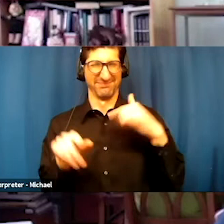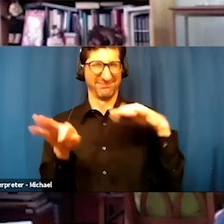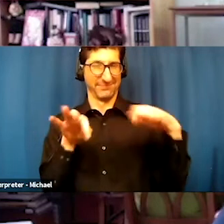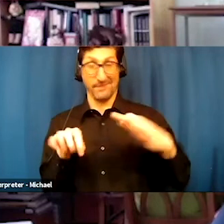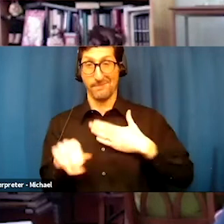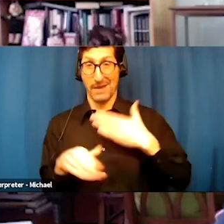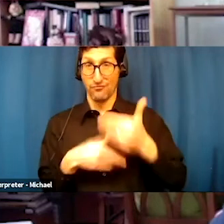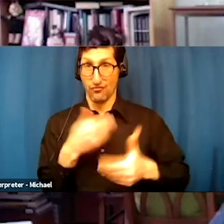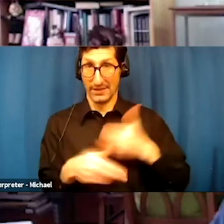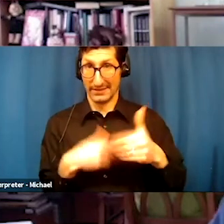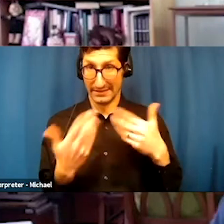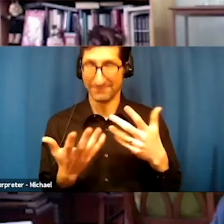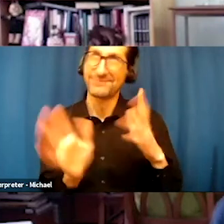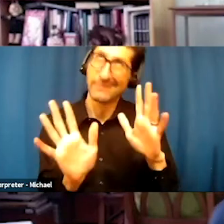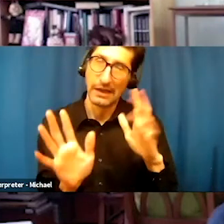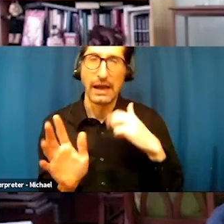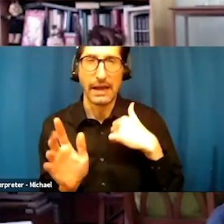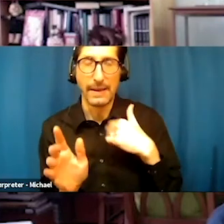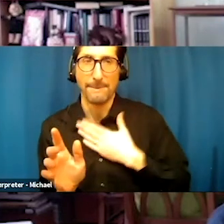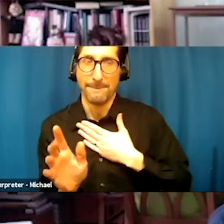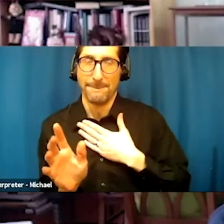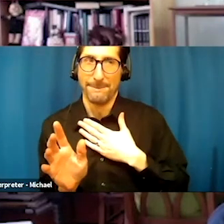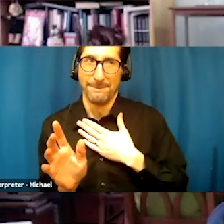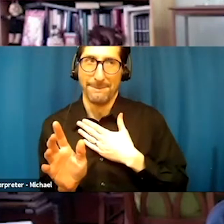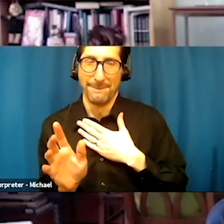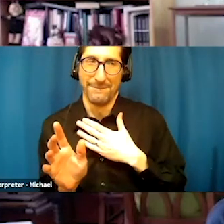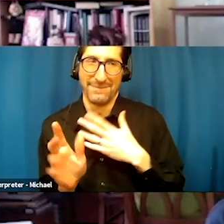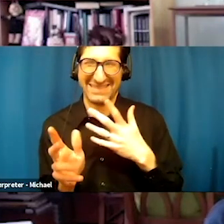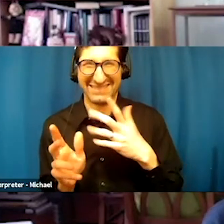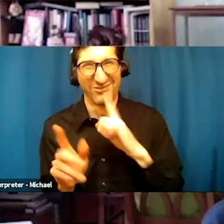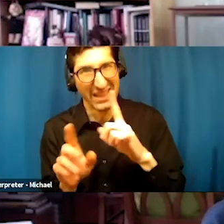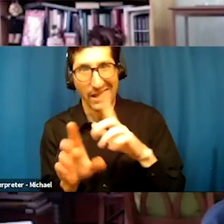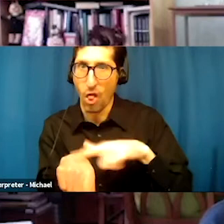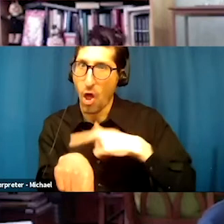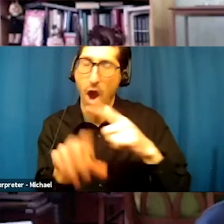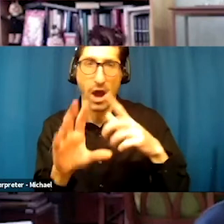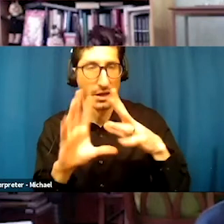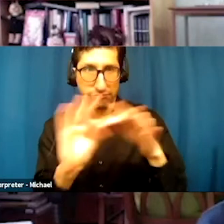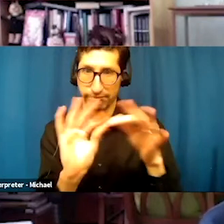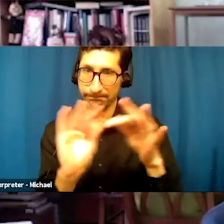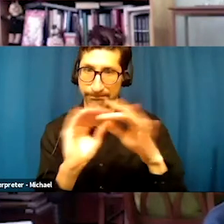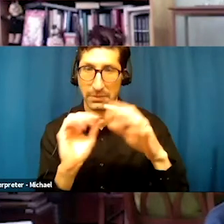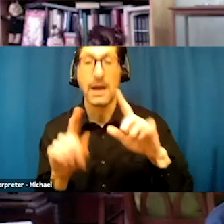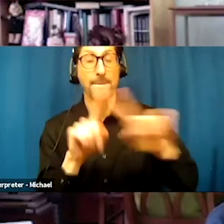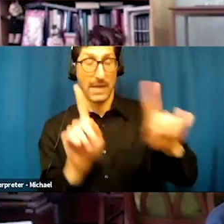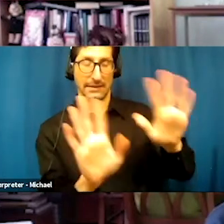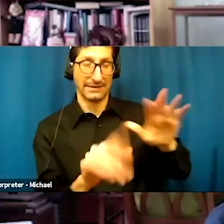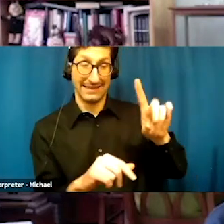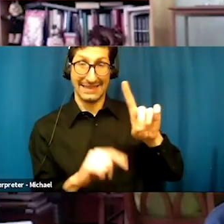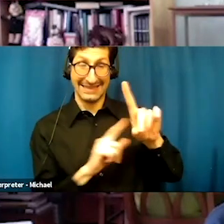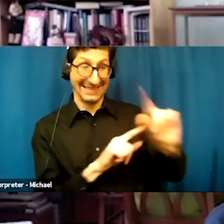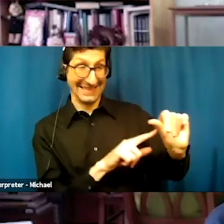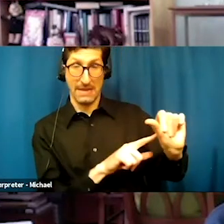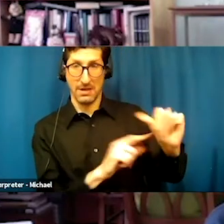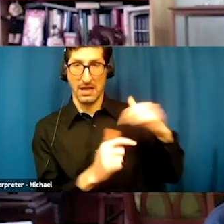a lot of long story behind all of this. But, uh, I ran away from being disabled for most